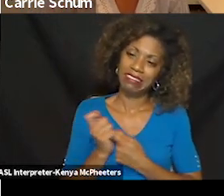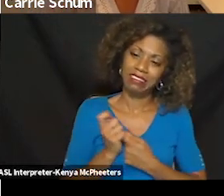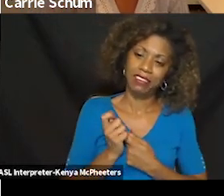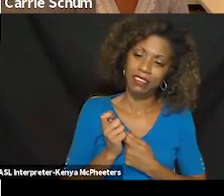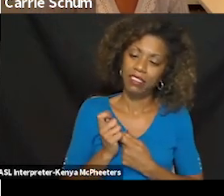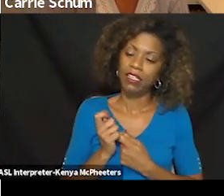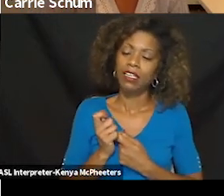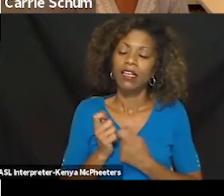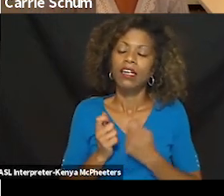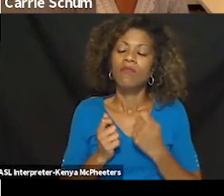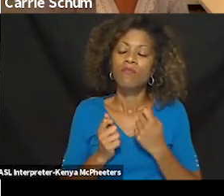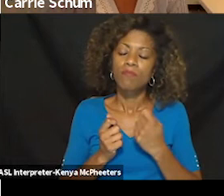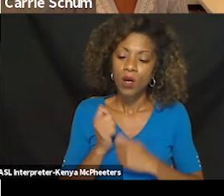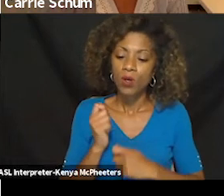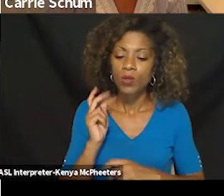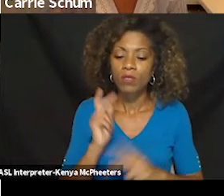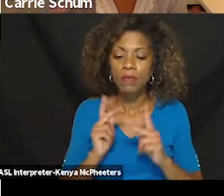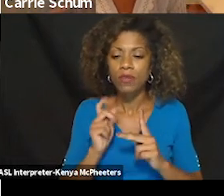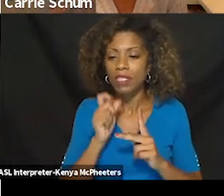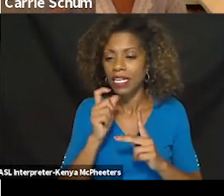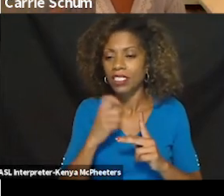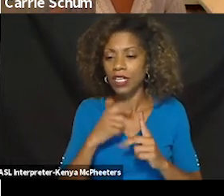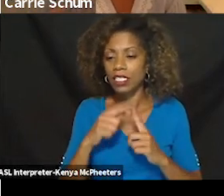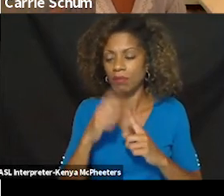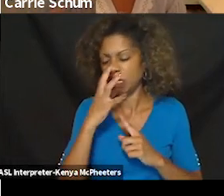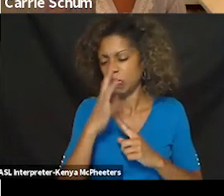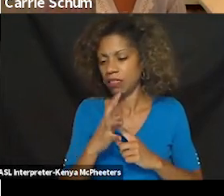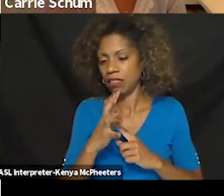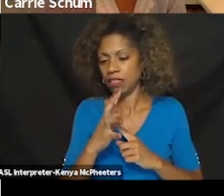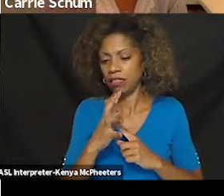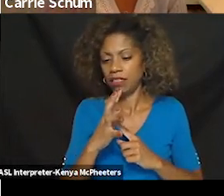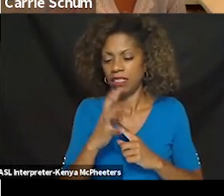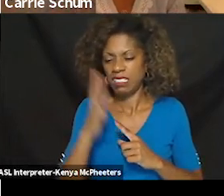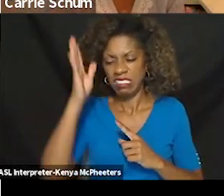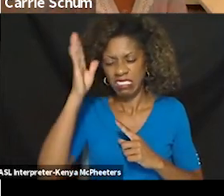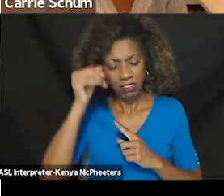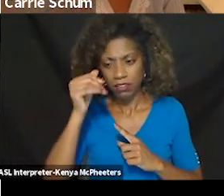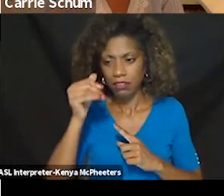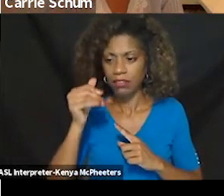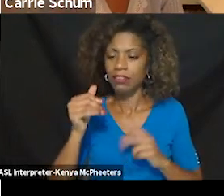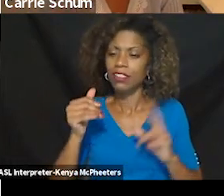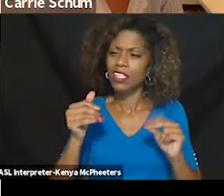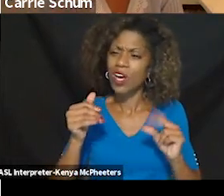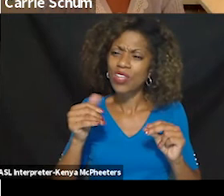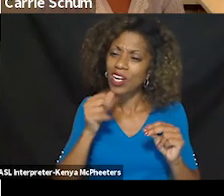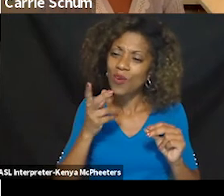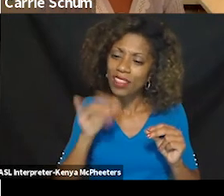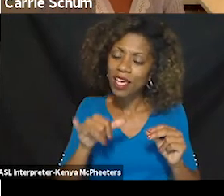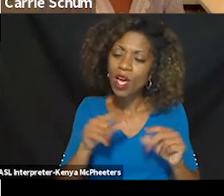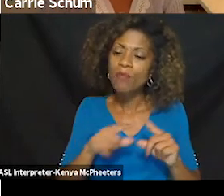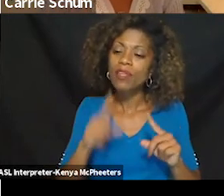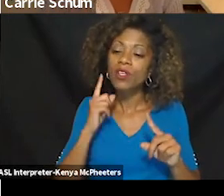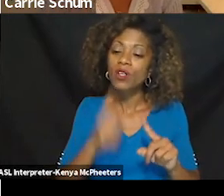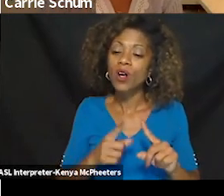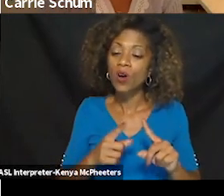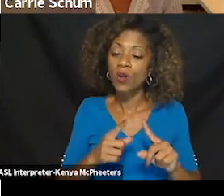no's. There are hard no's, but most people are not yets. So how do you help them get closer to that finish line and get it